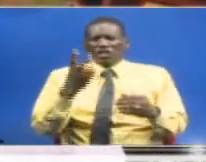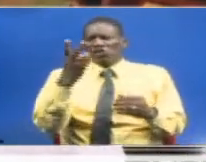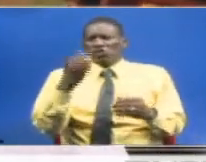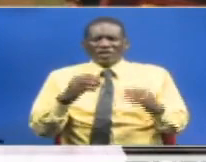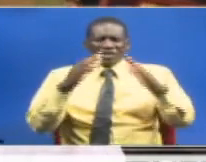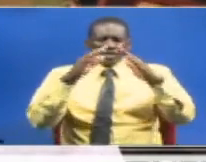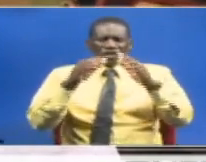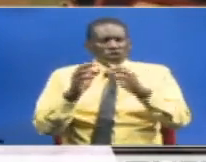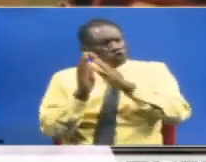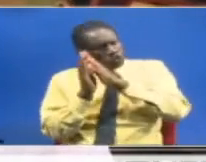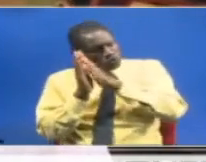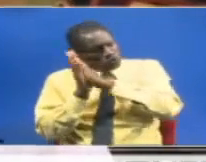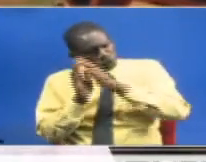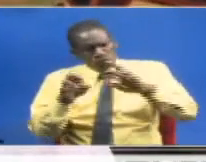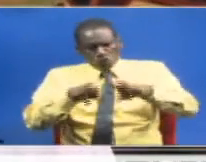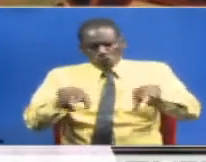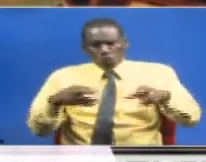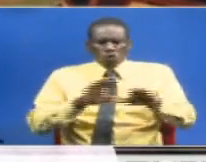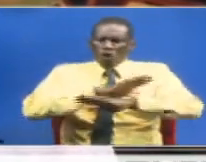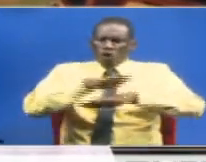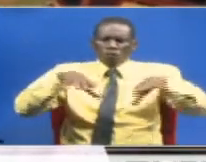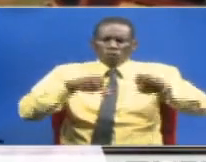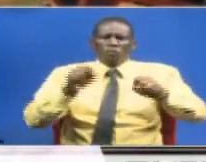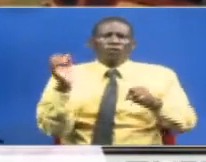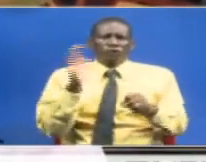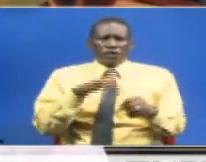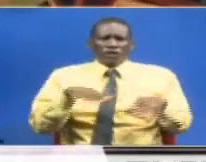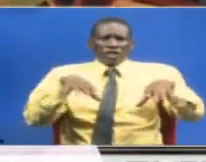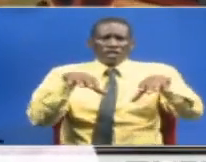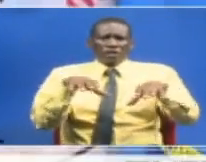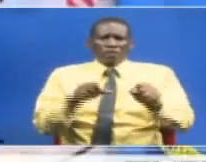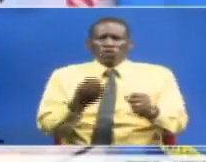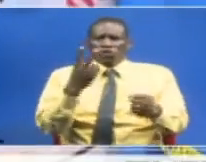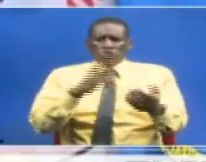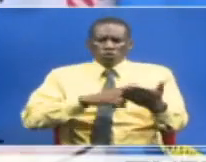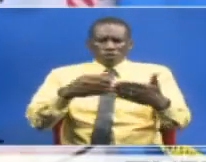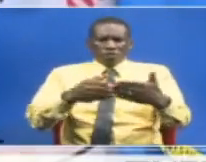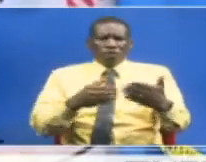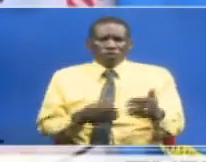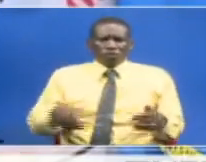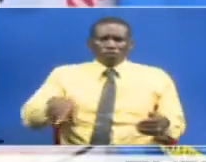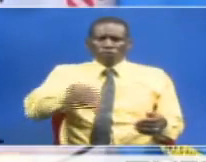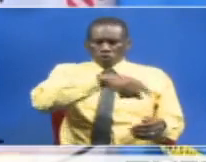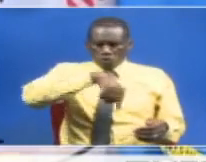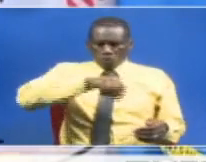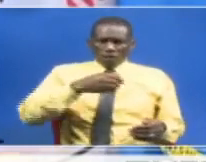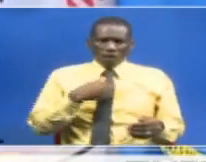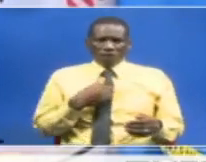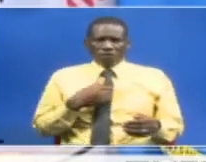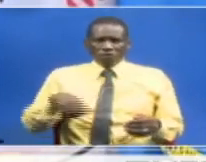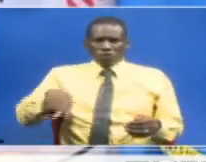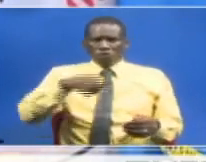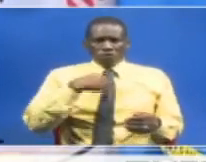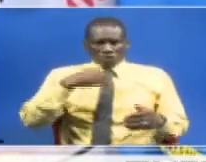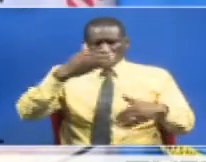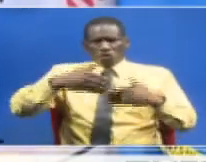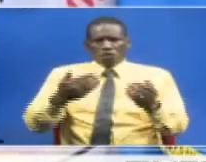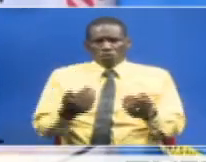sote zimepokiwa. Wali book 2 weeks early. We have close